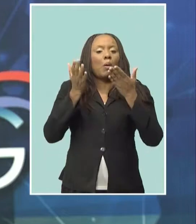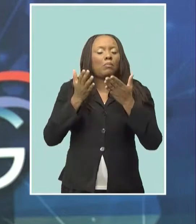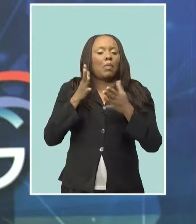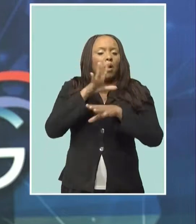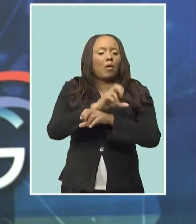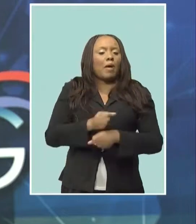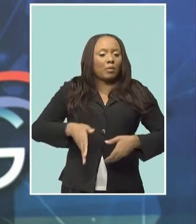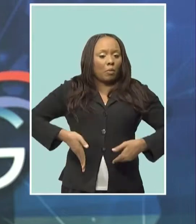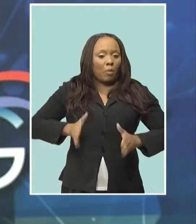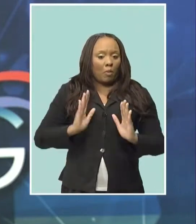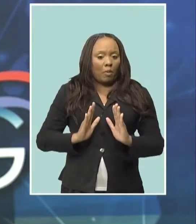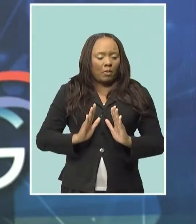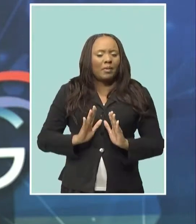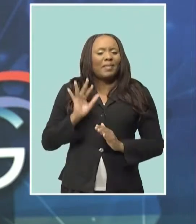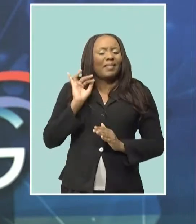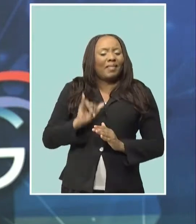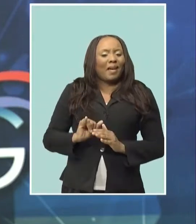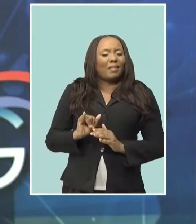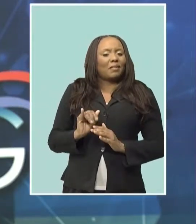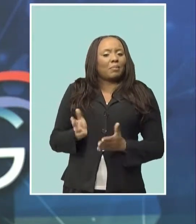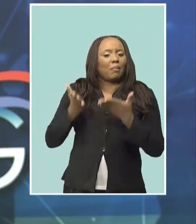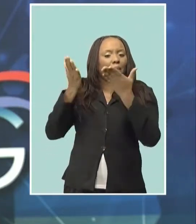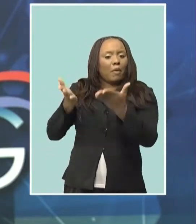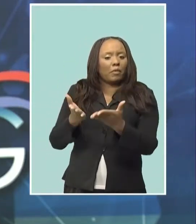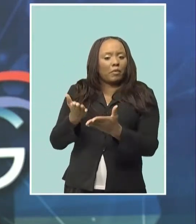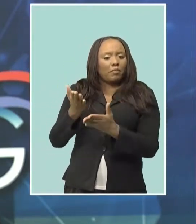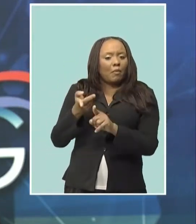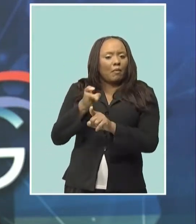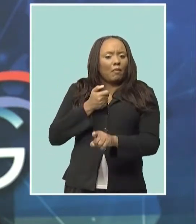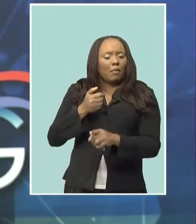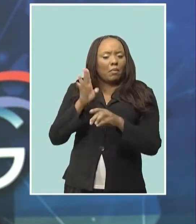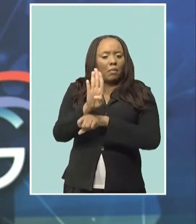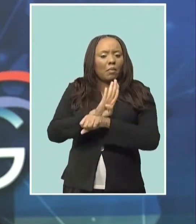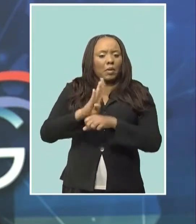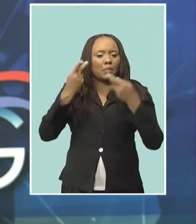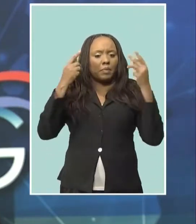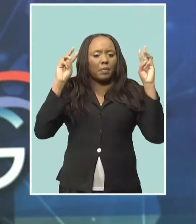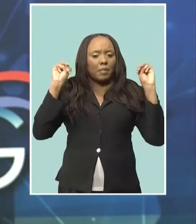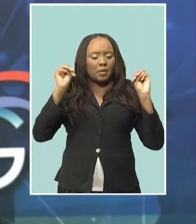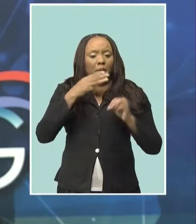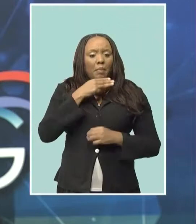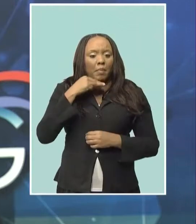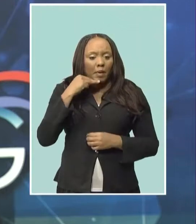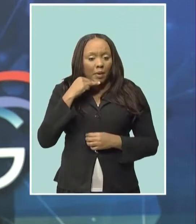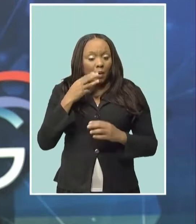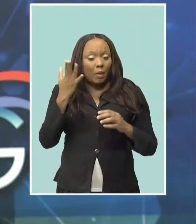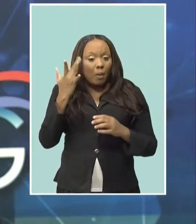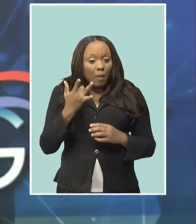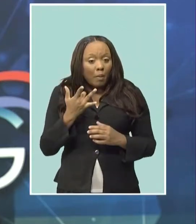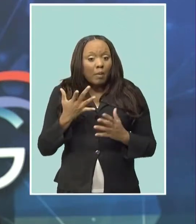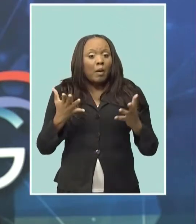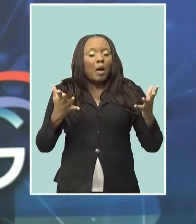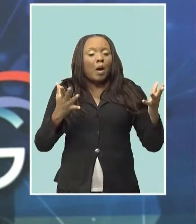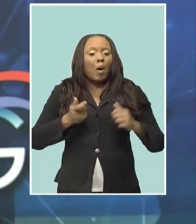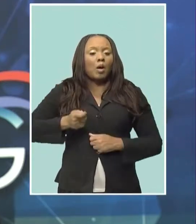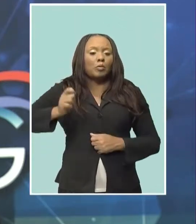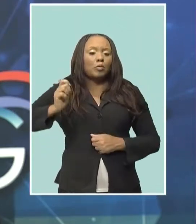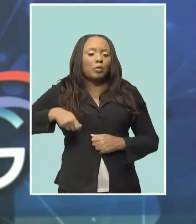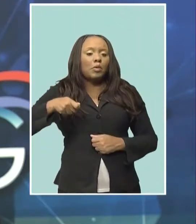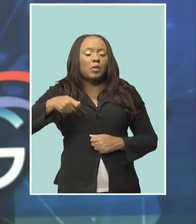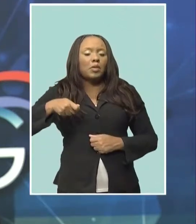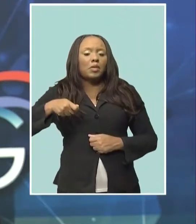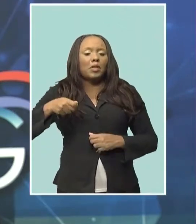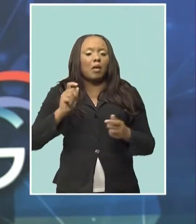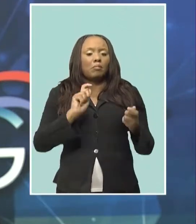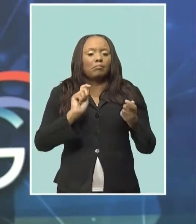Mia Amor-Motley as she makes a push for significant changes to the judicial architecture to combat the surge in violent crime